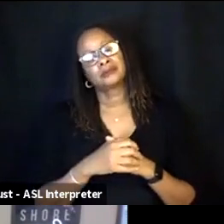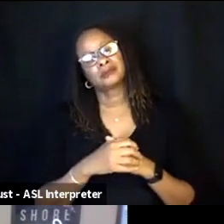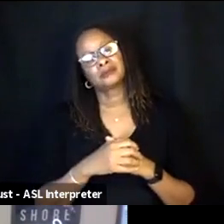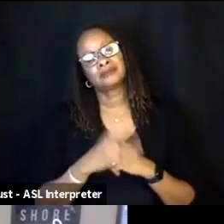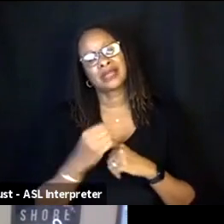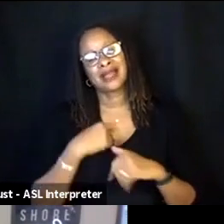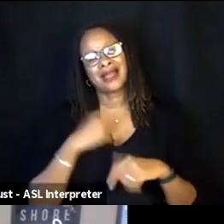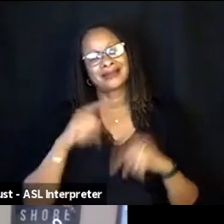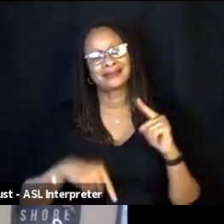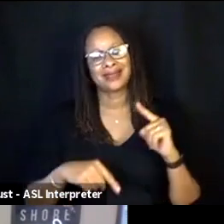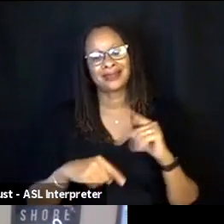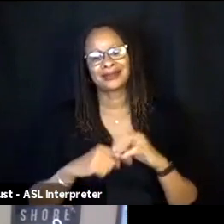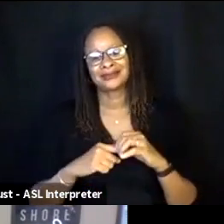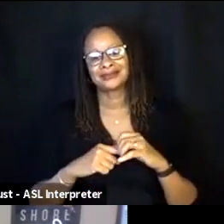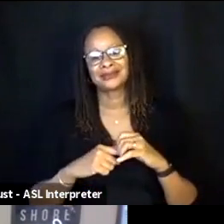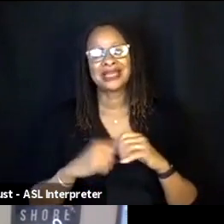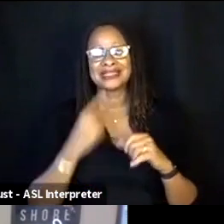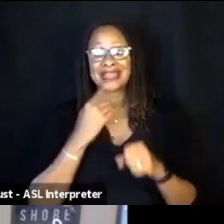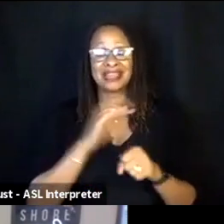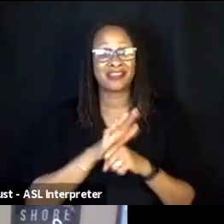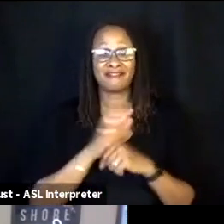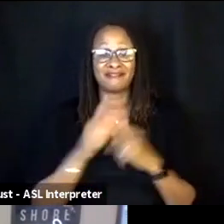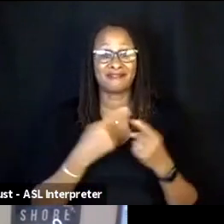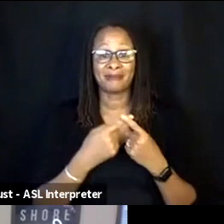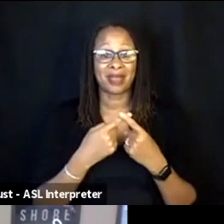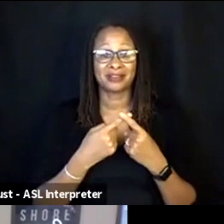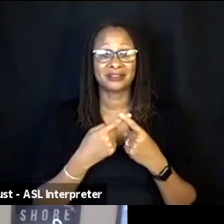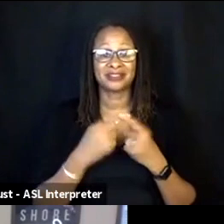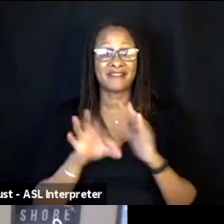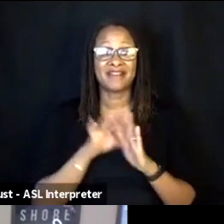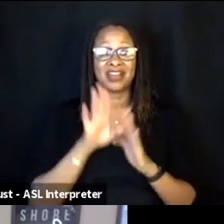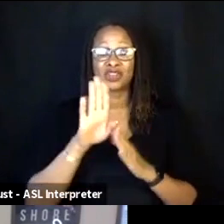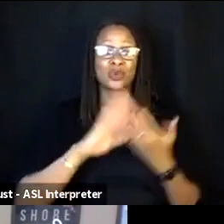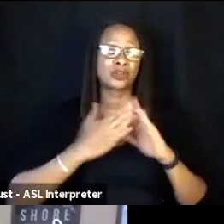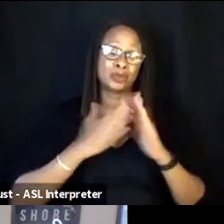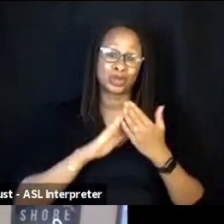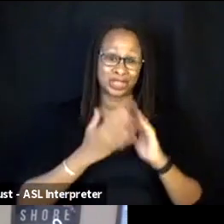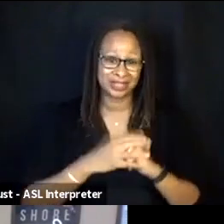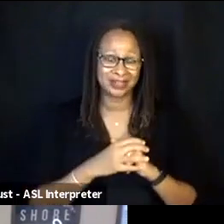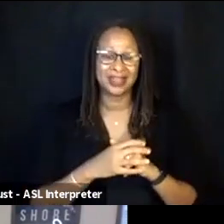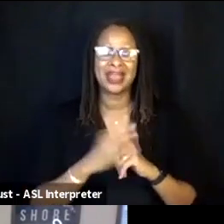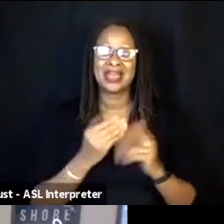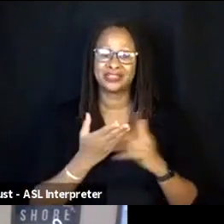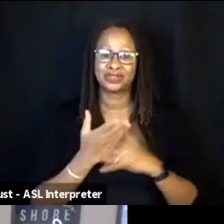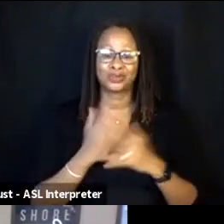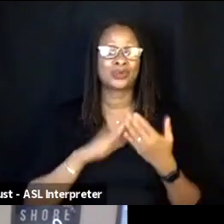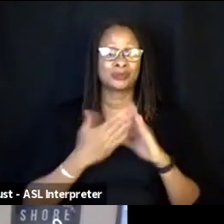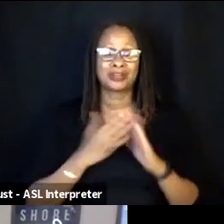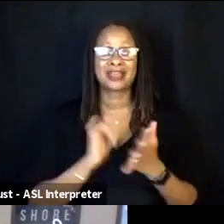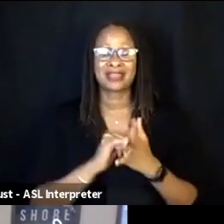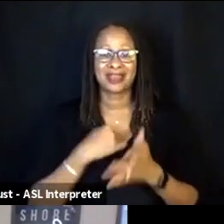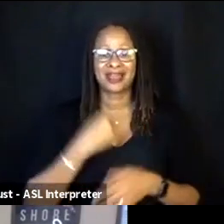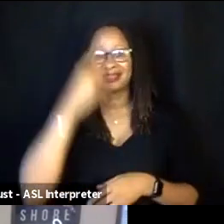can't say enough about finding your community. And it's through community that I